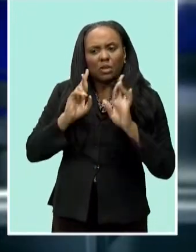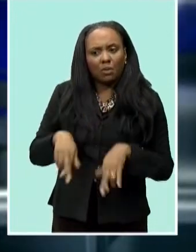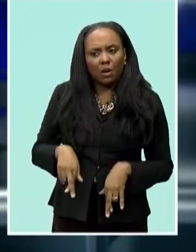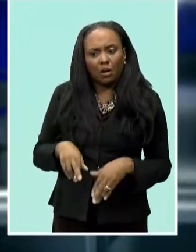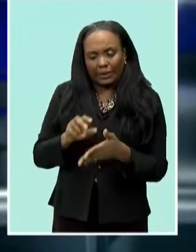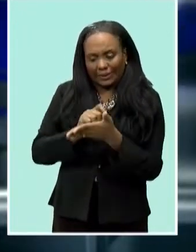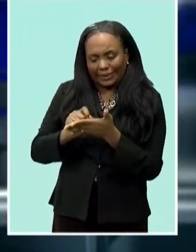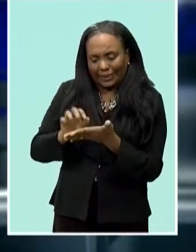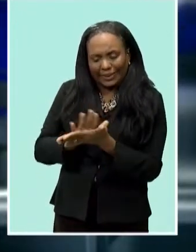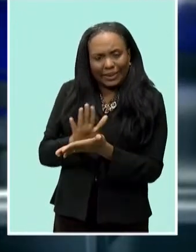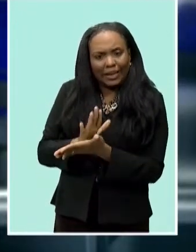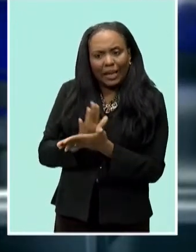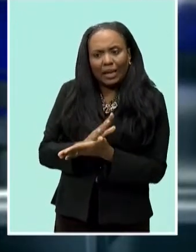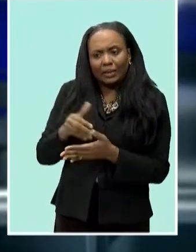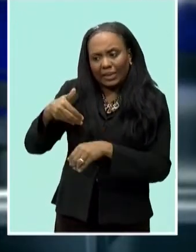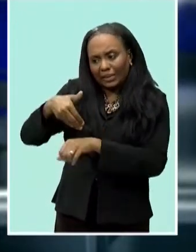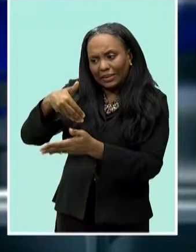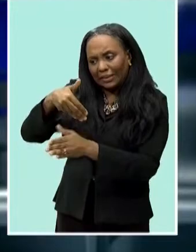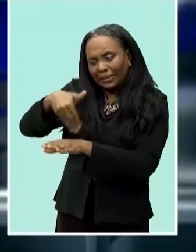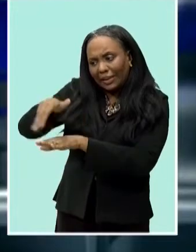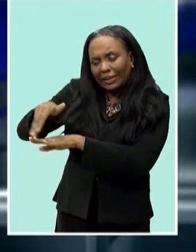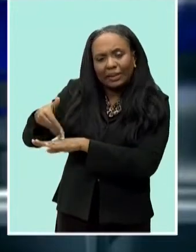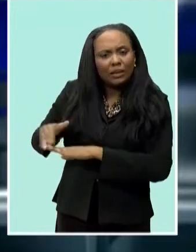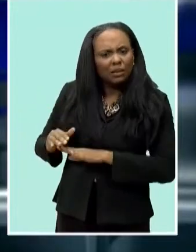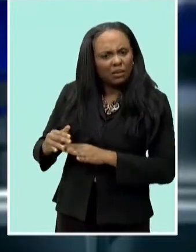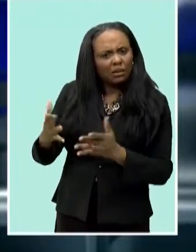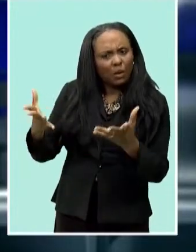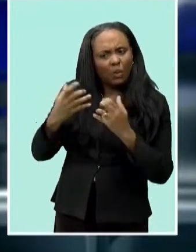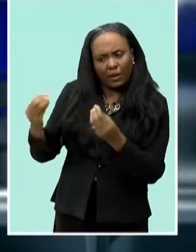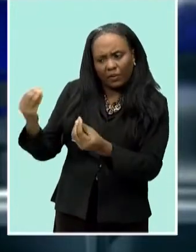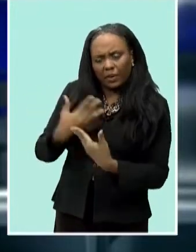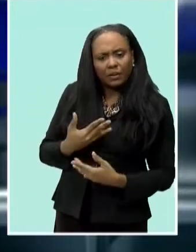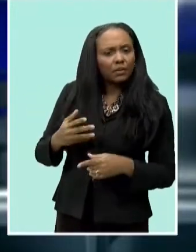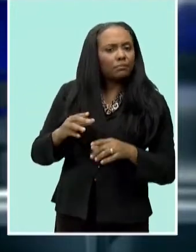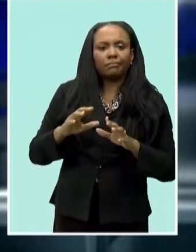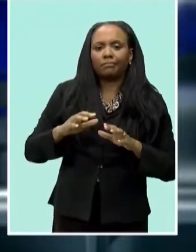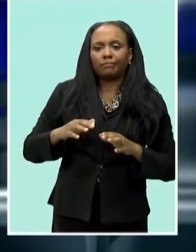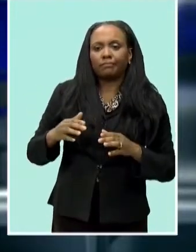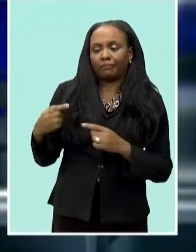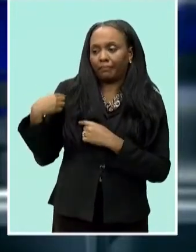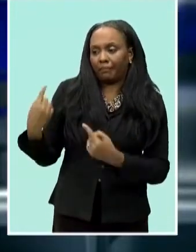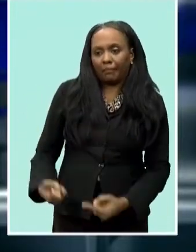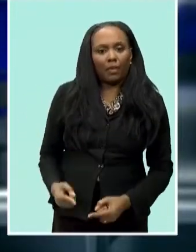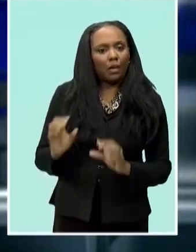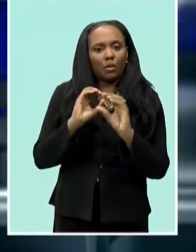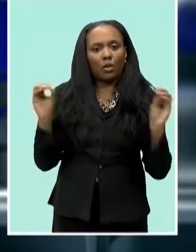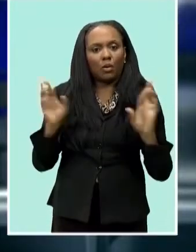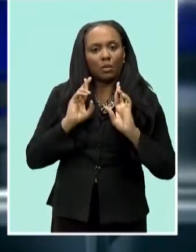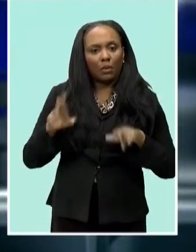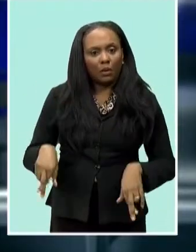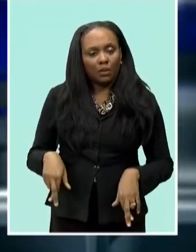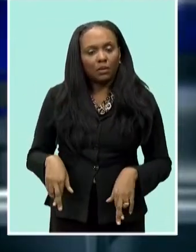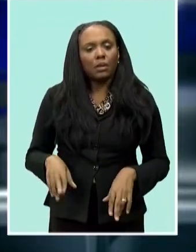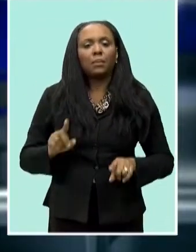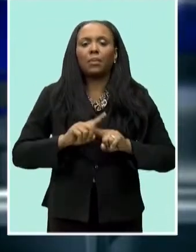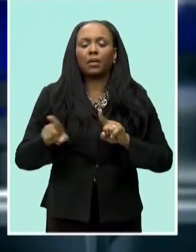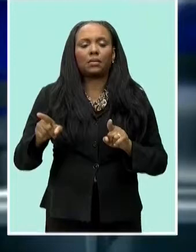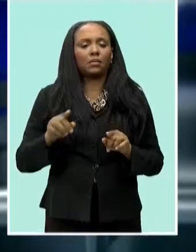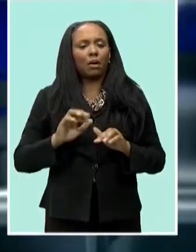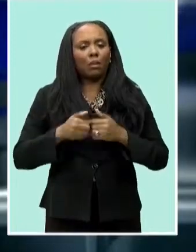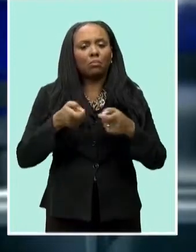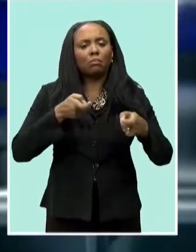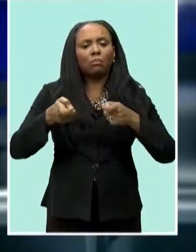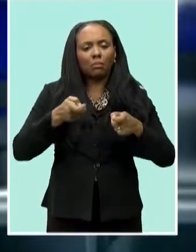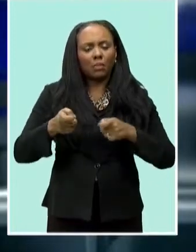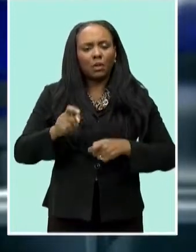information regarding their cases. To date, no responses have come. However, as he said, case management continues to be the main method of